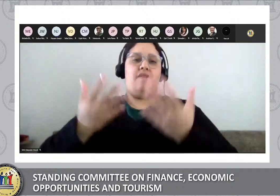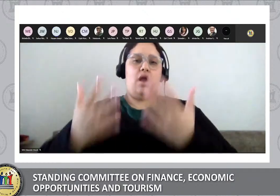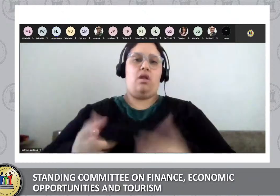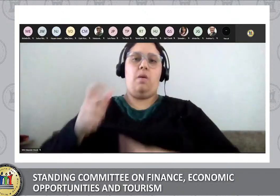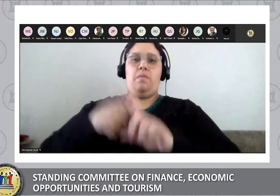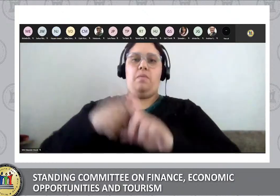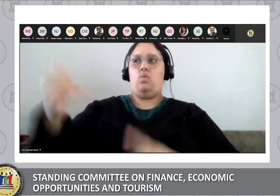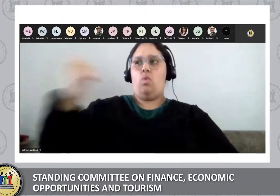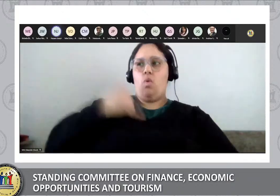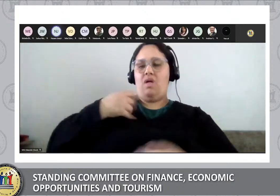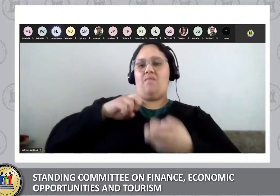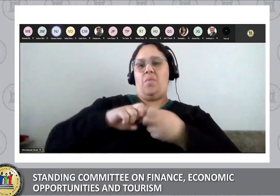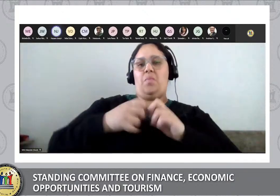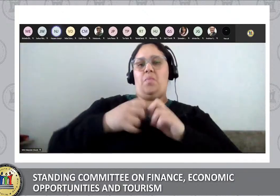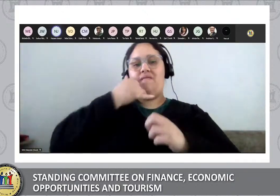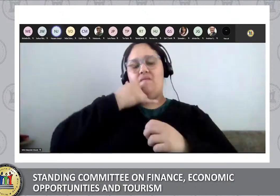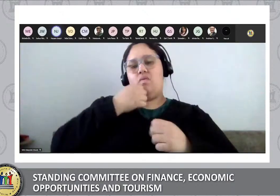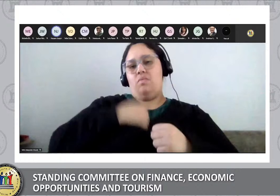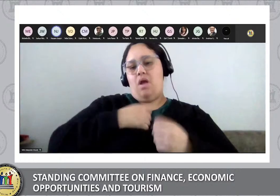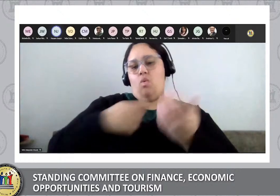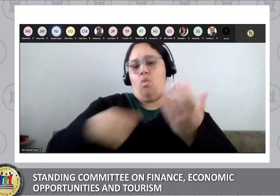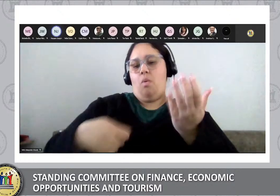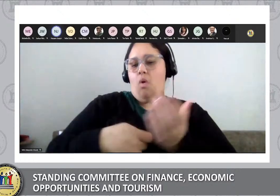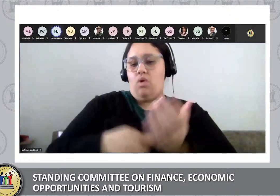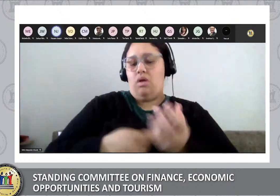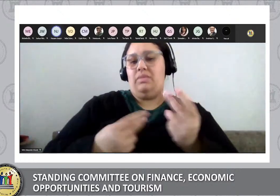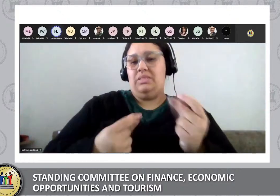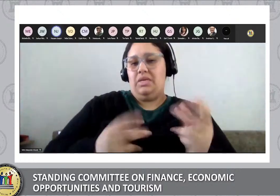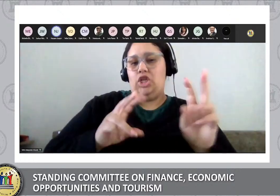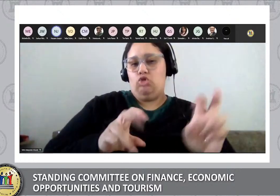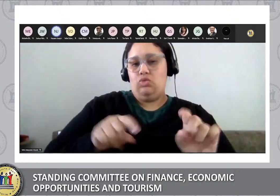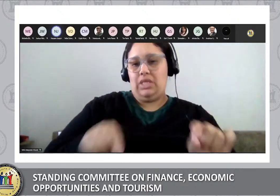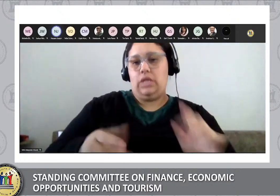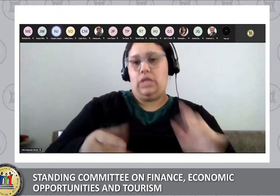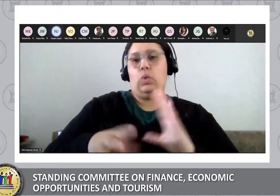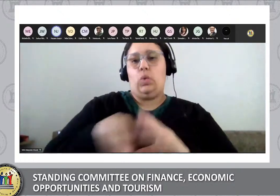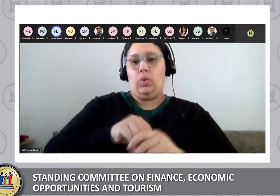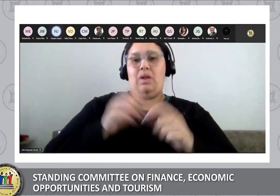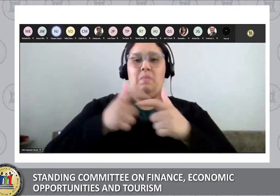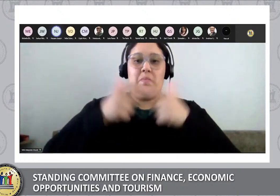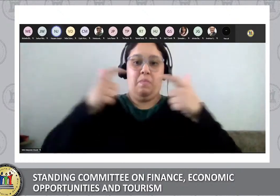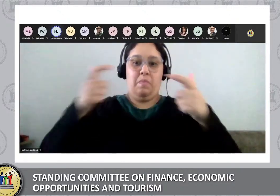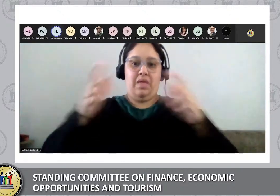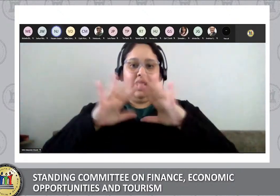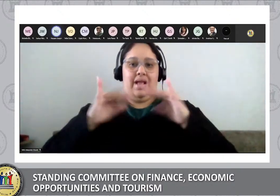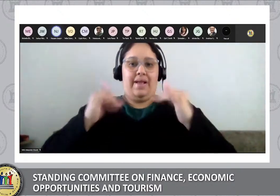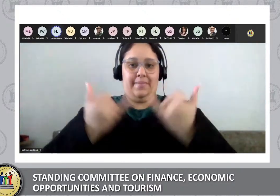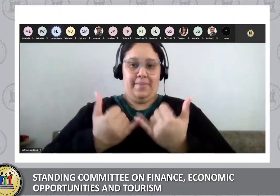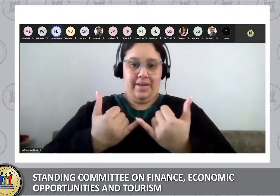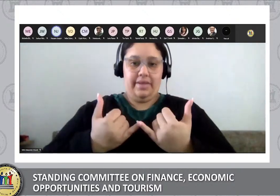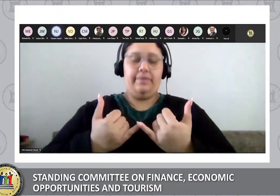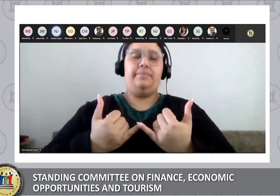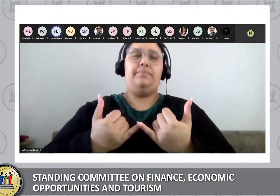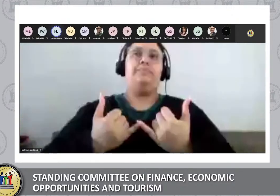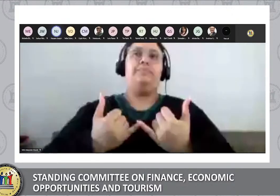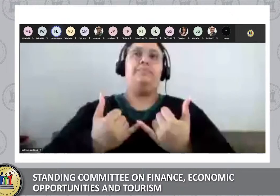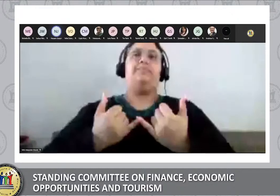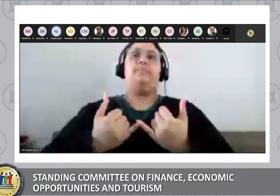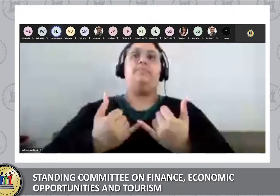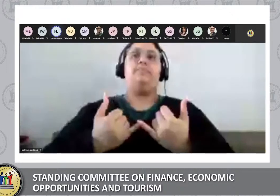with my modem, there's a speed issue, and this is including big companies.